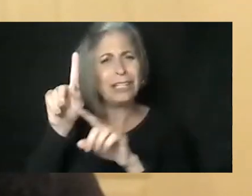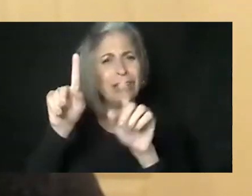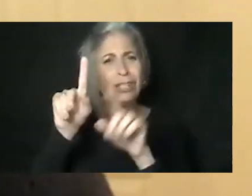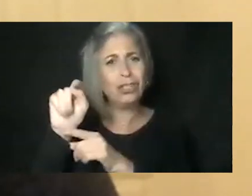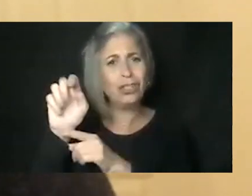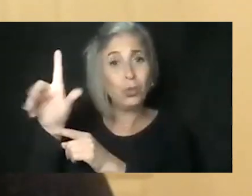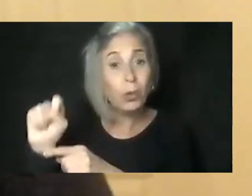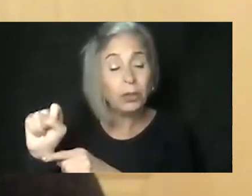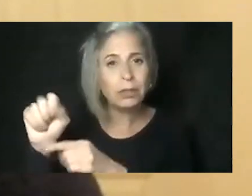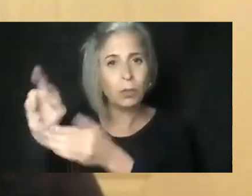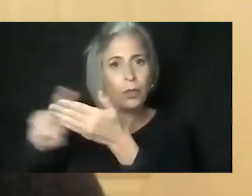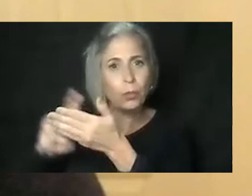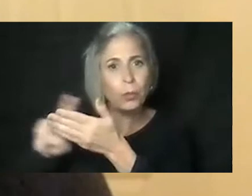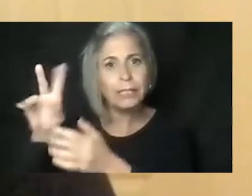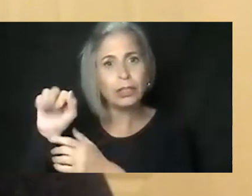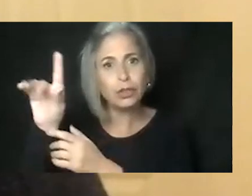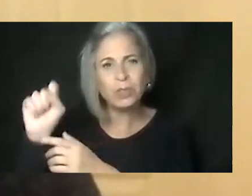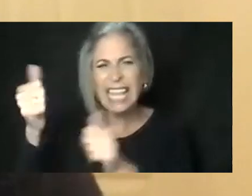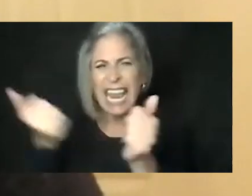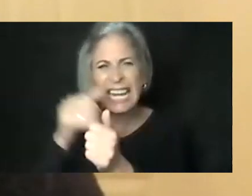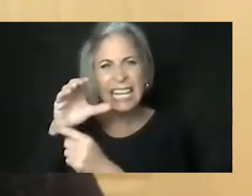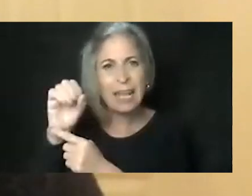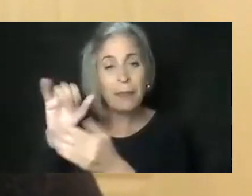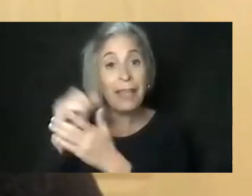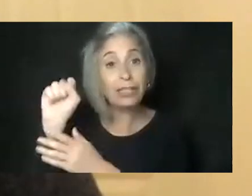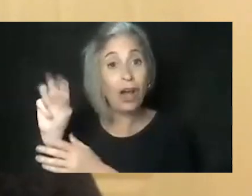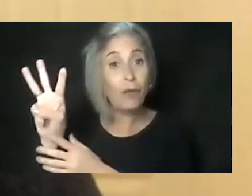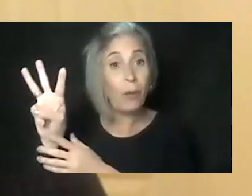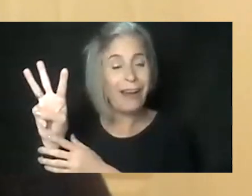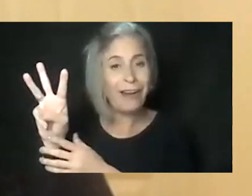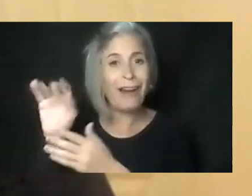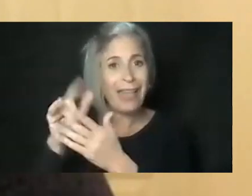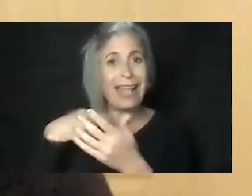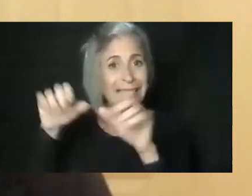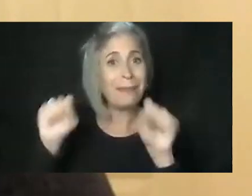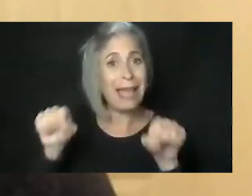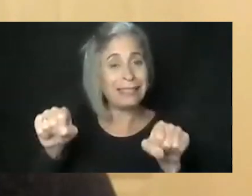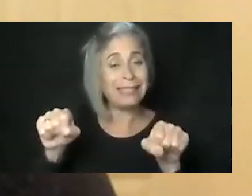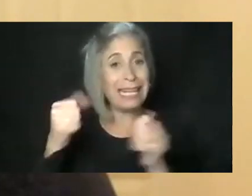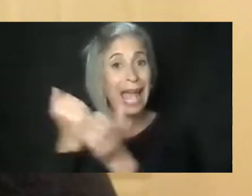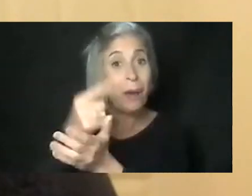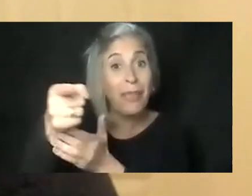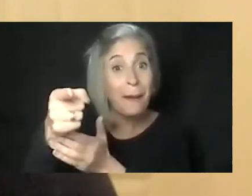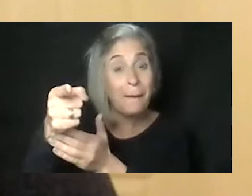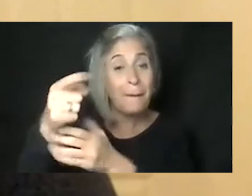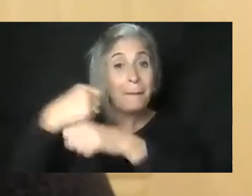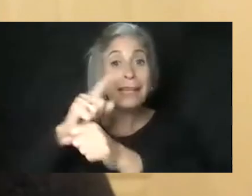can partner with any company that has any software testing capacity and help them make sure that they're